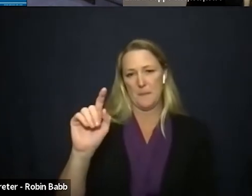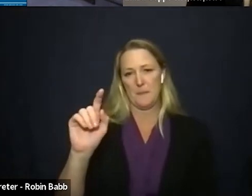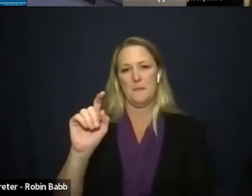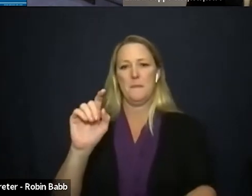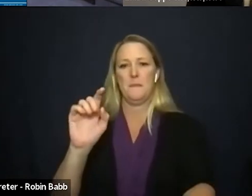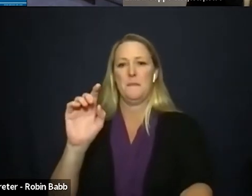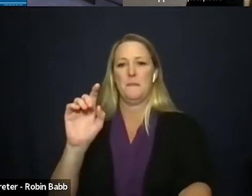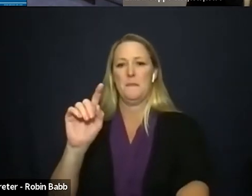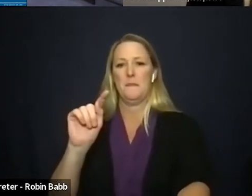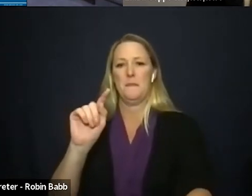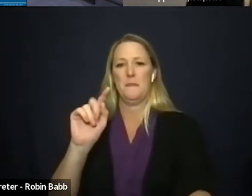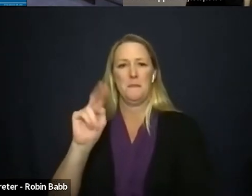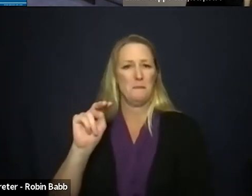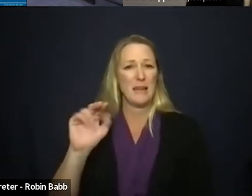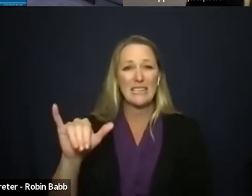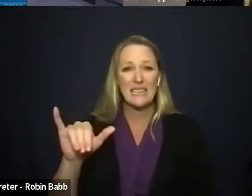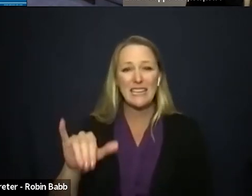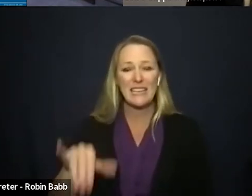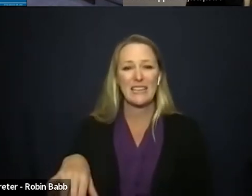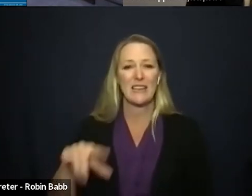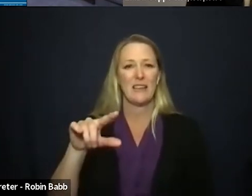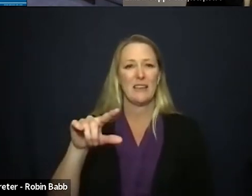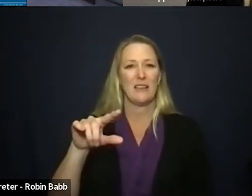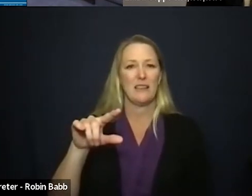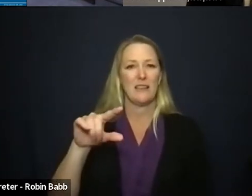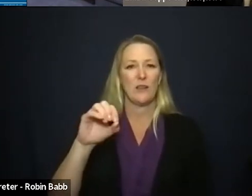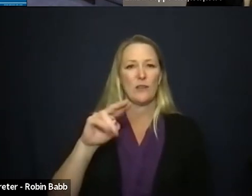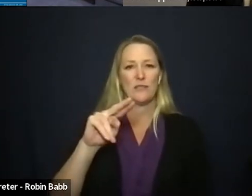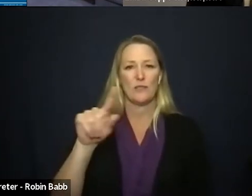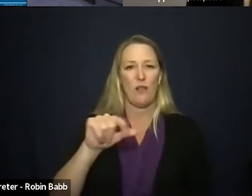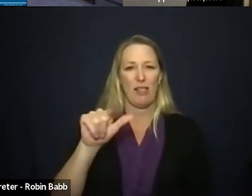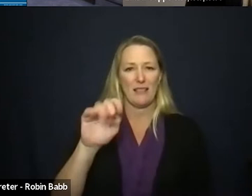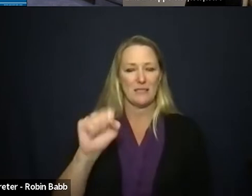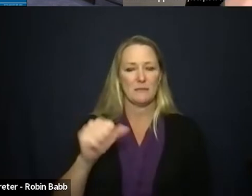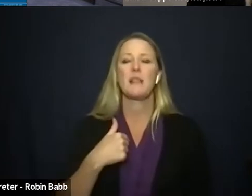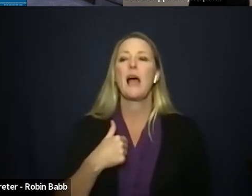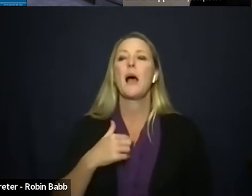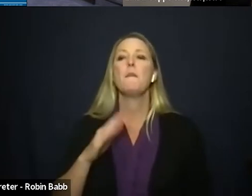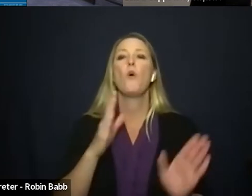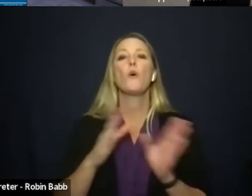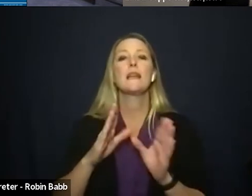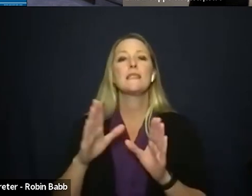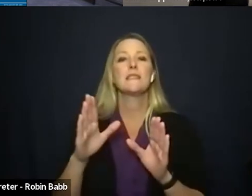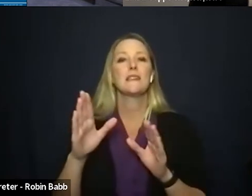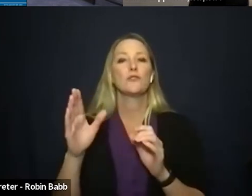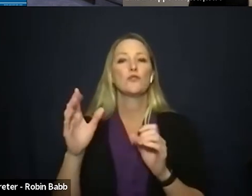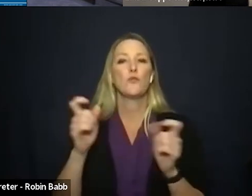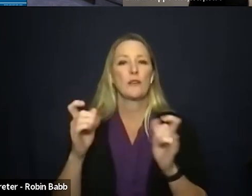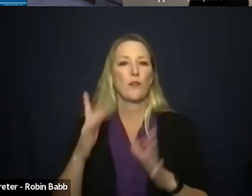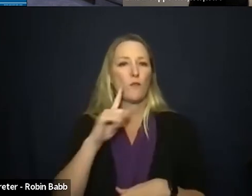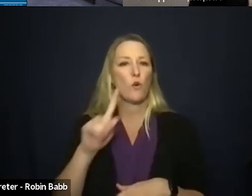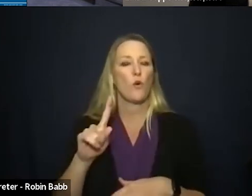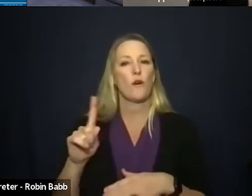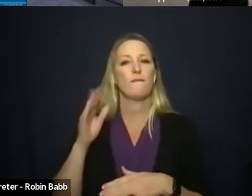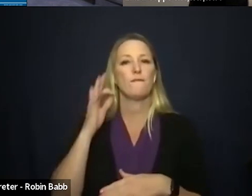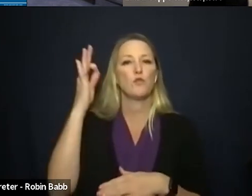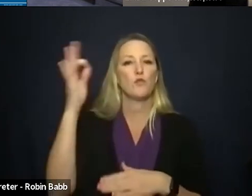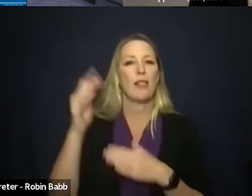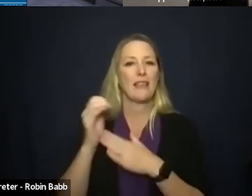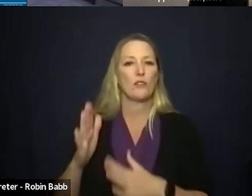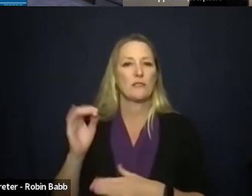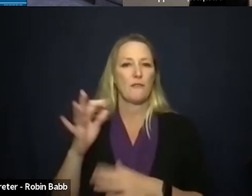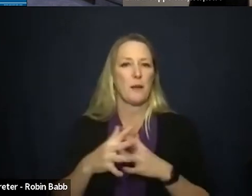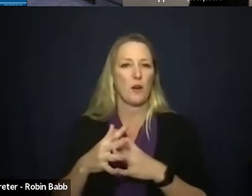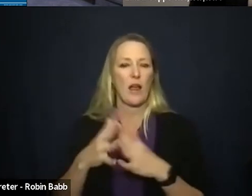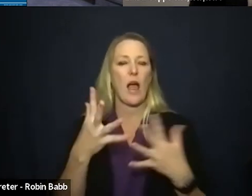uh hello board of trustees my name is daniel gonzalez organizing director with future leaders of america i'm here today to support the equity